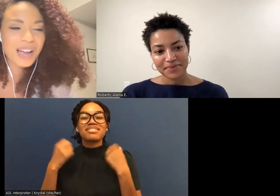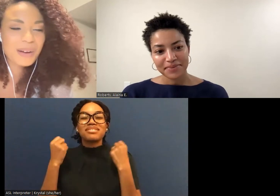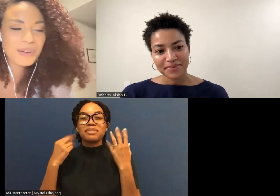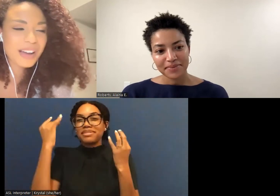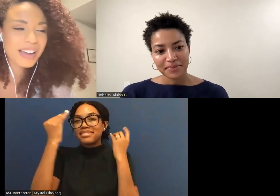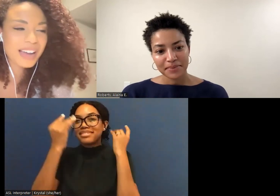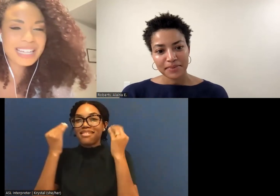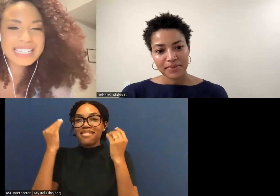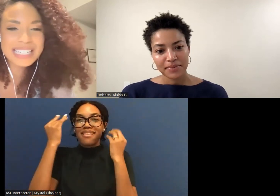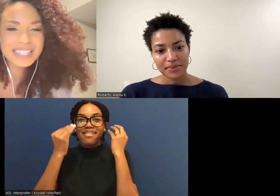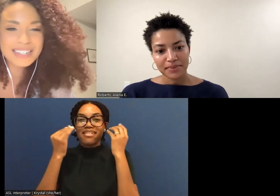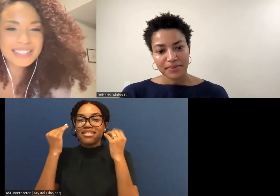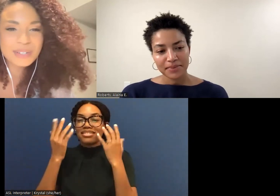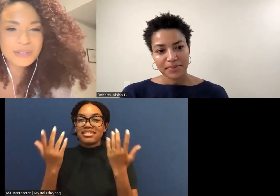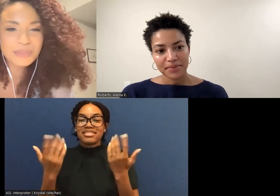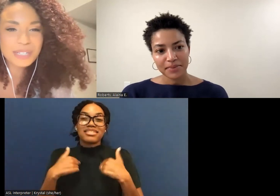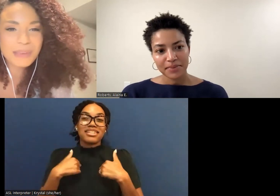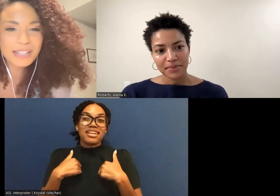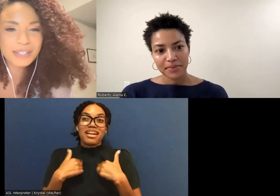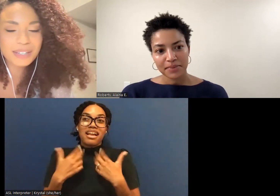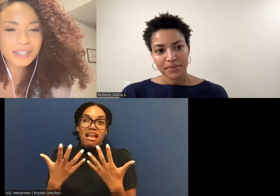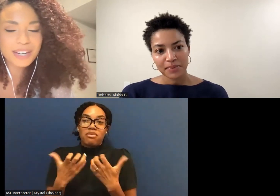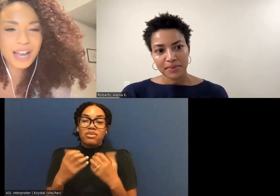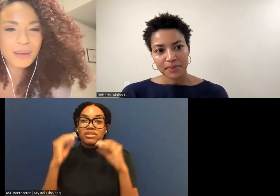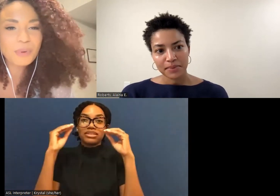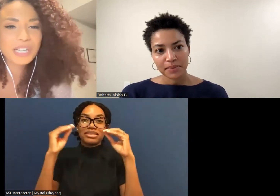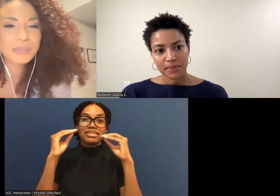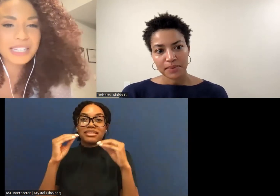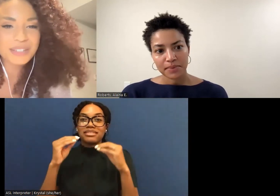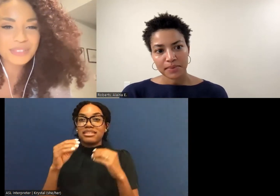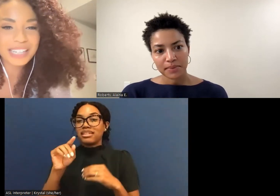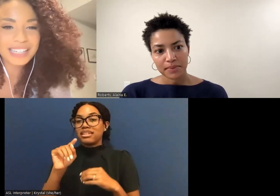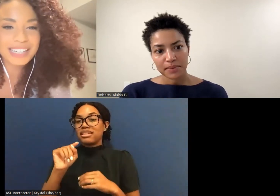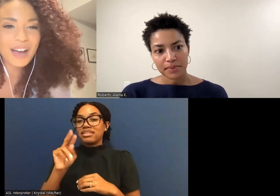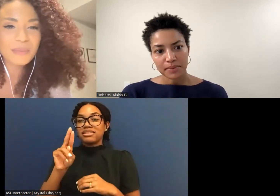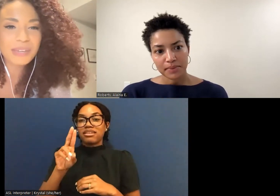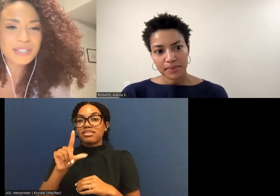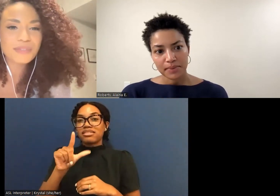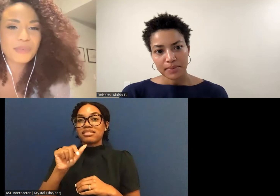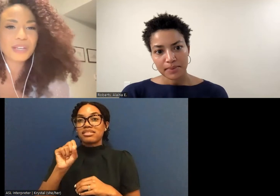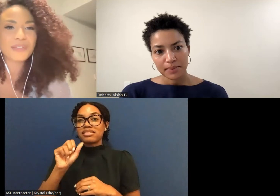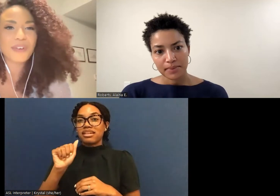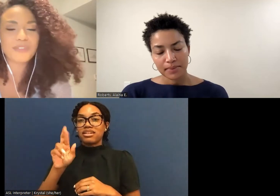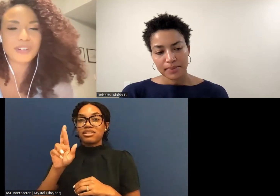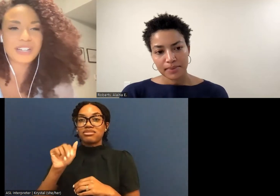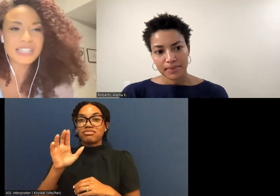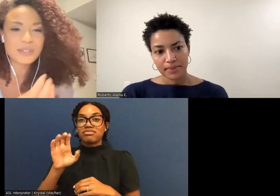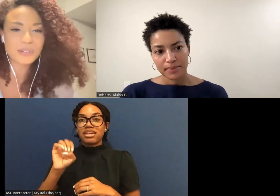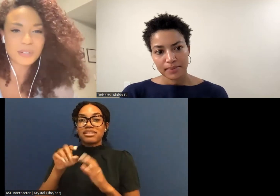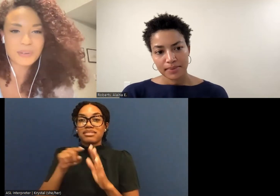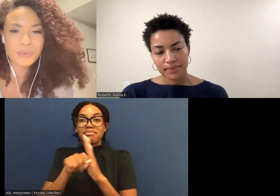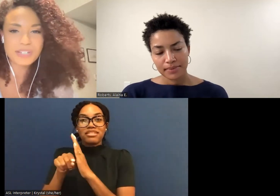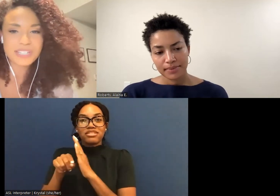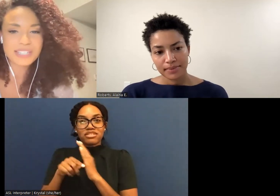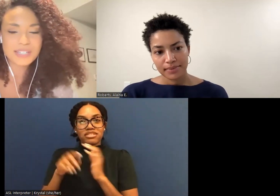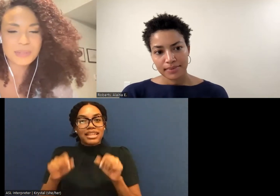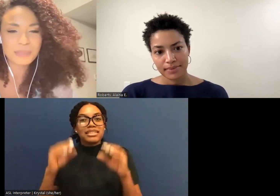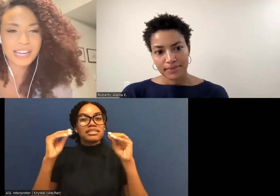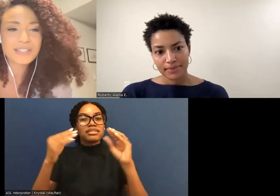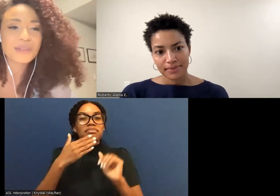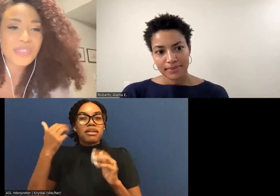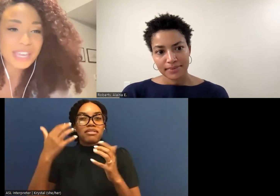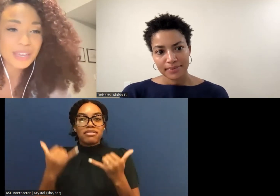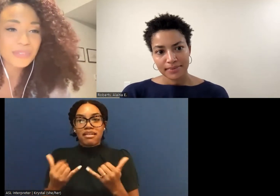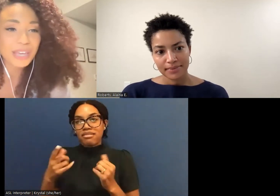thoughts for how I could teach the Tulsa Race Massacre more expansively now because of what you've offered and these critical questions that